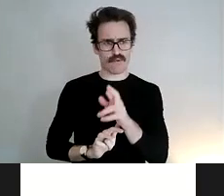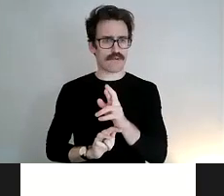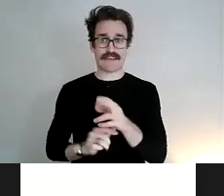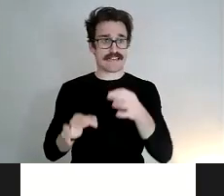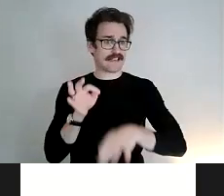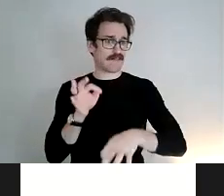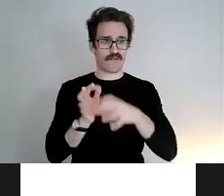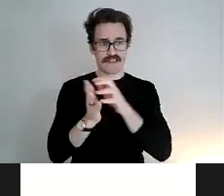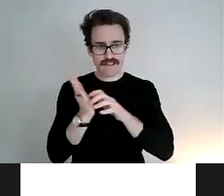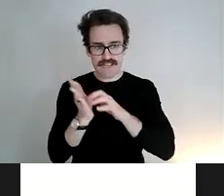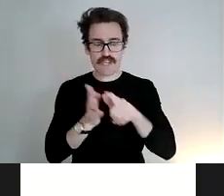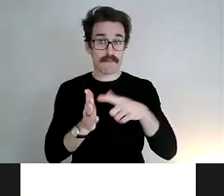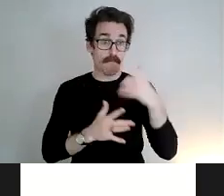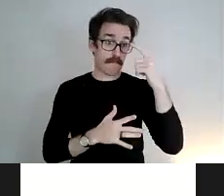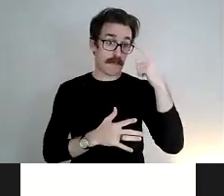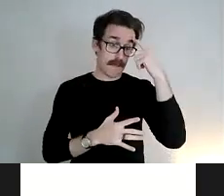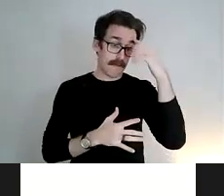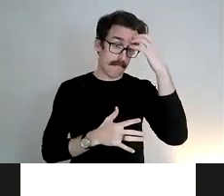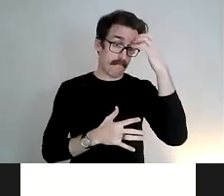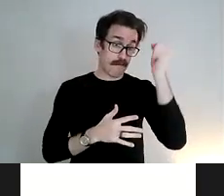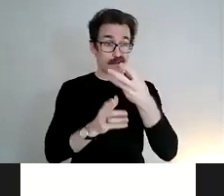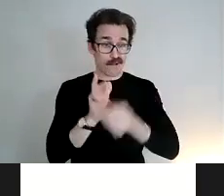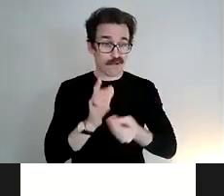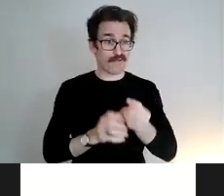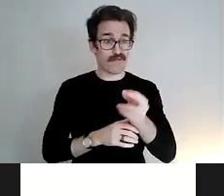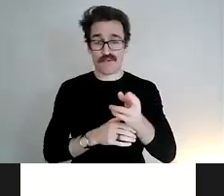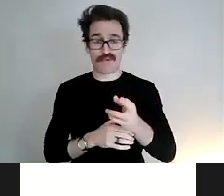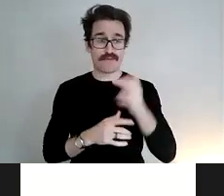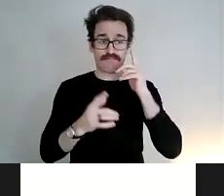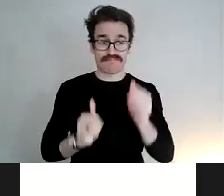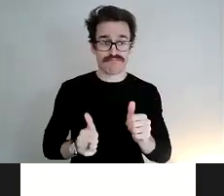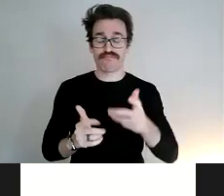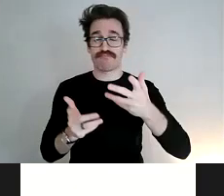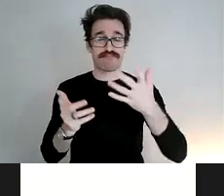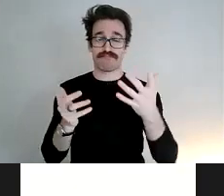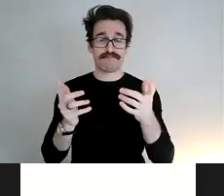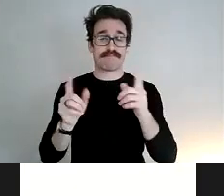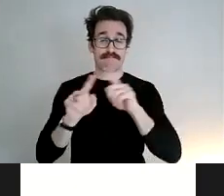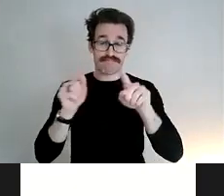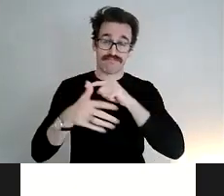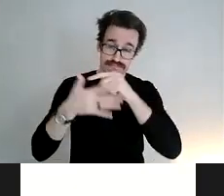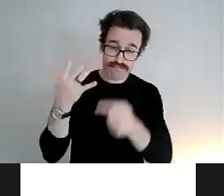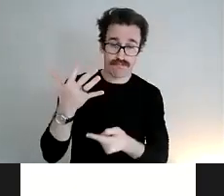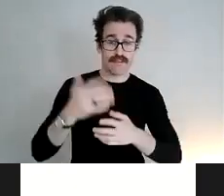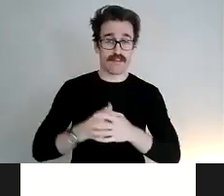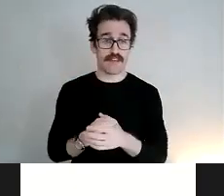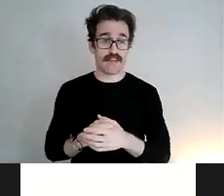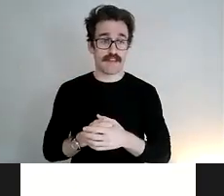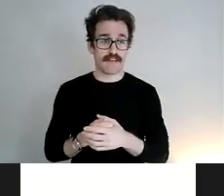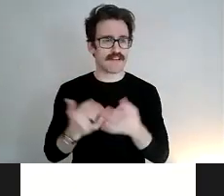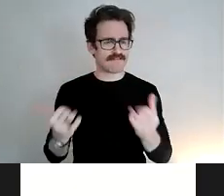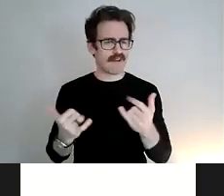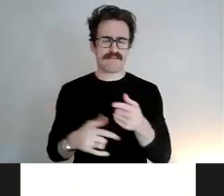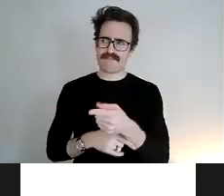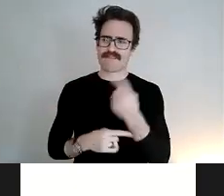calculations, memory loss, and perception difficulties, delusions, or hallucinations. So when I say some of these things must be new, I'm thinking more about